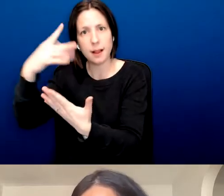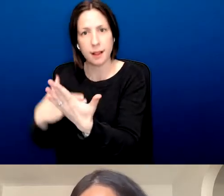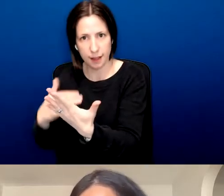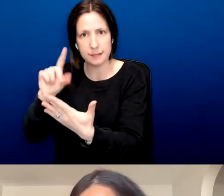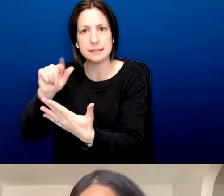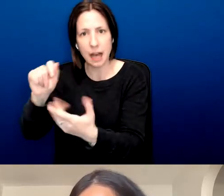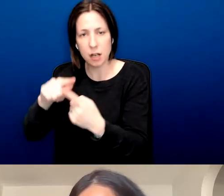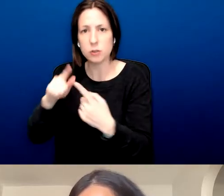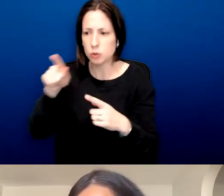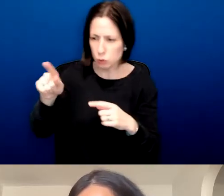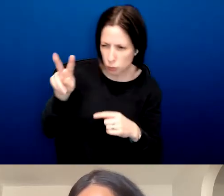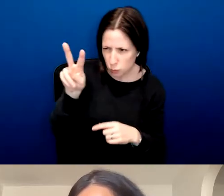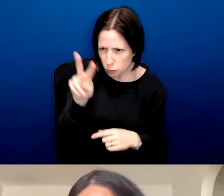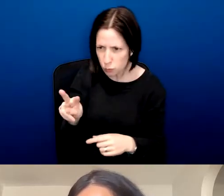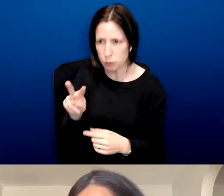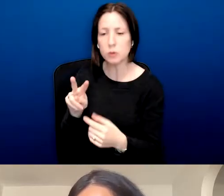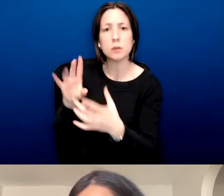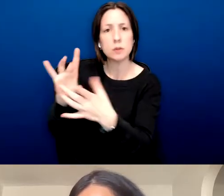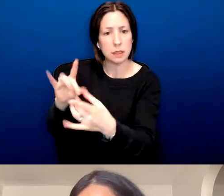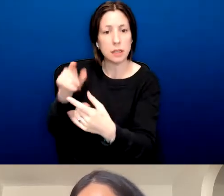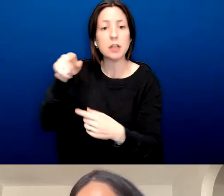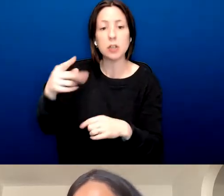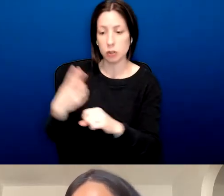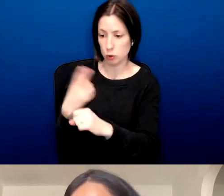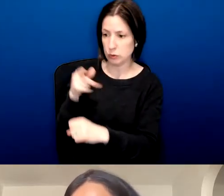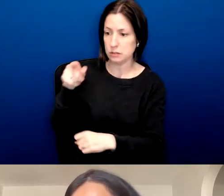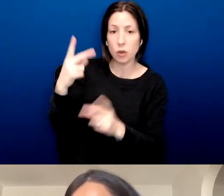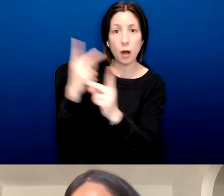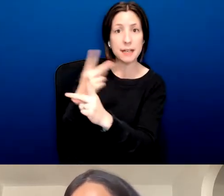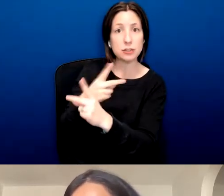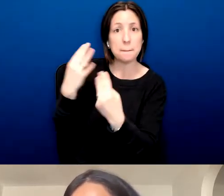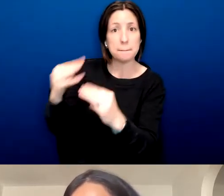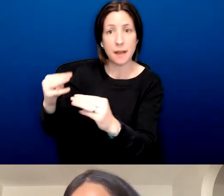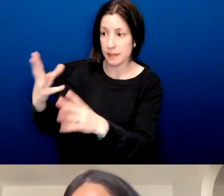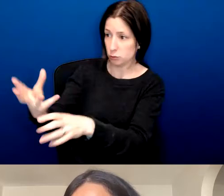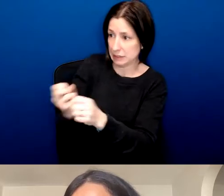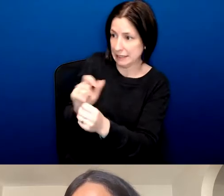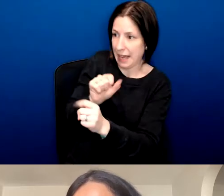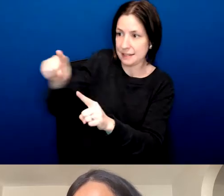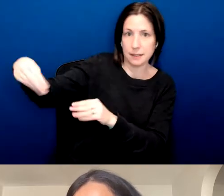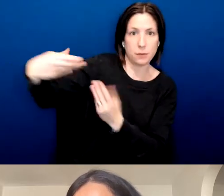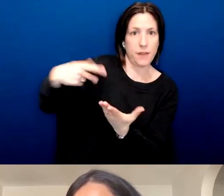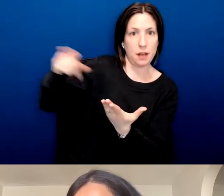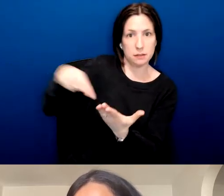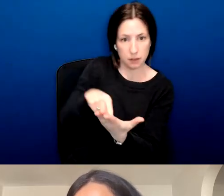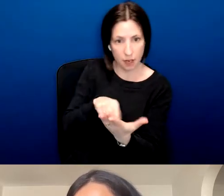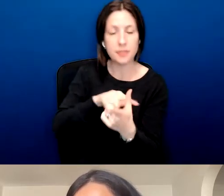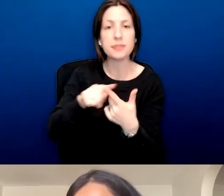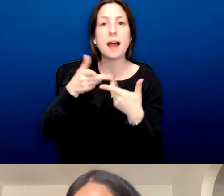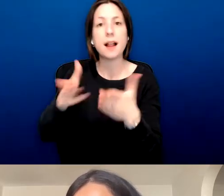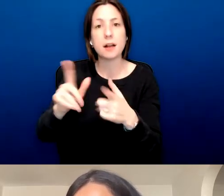process of receiving computational methods as given, which then takes us to kind of critiquing